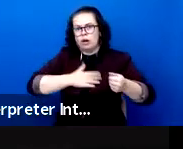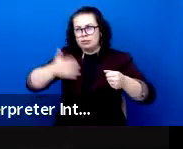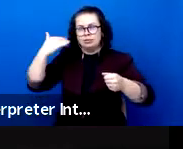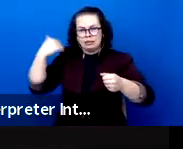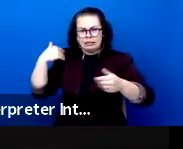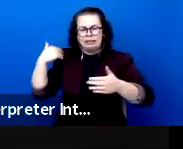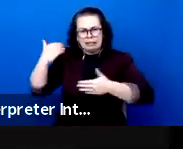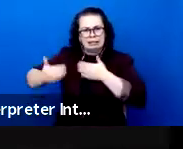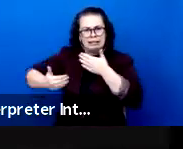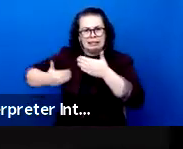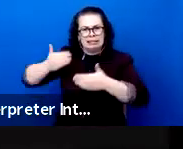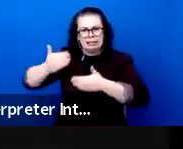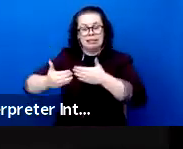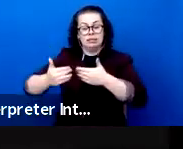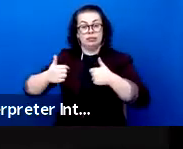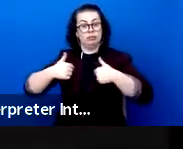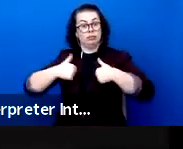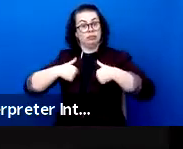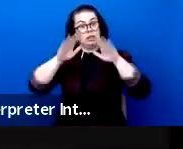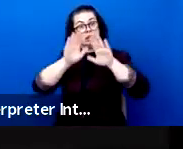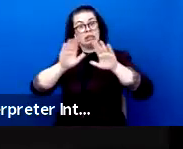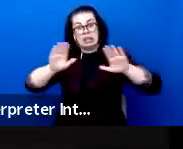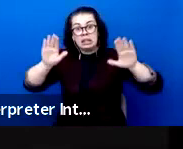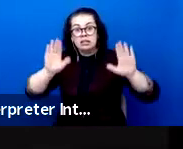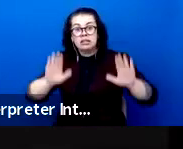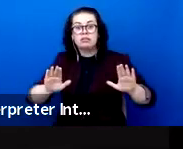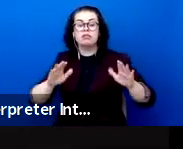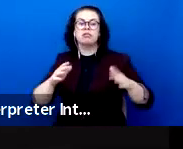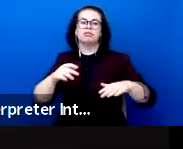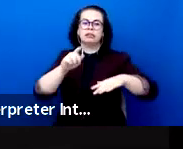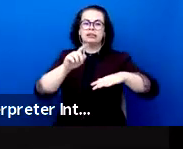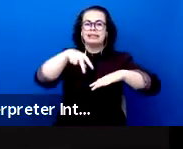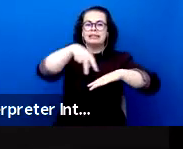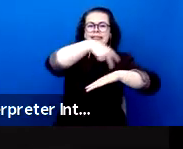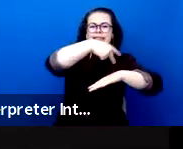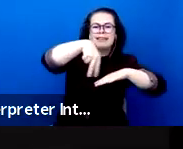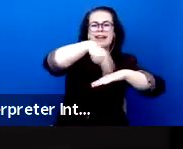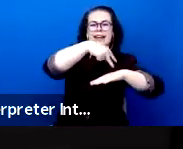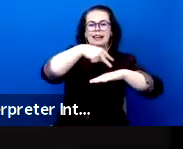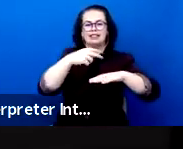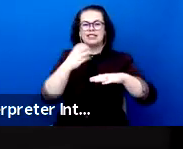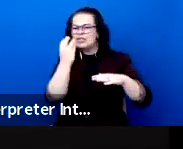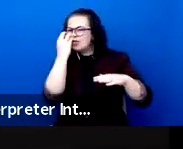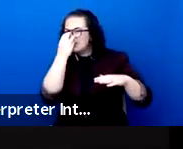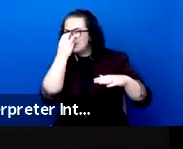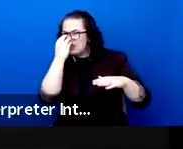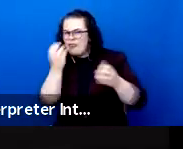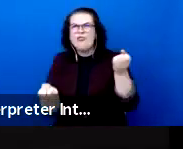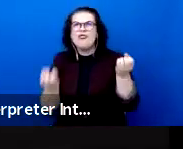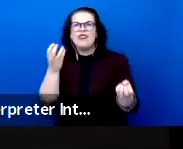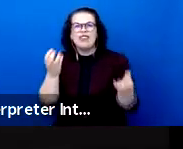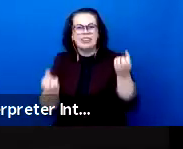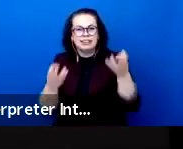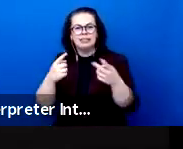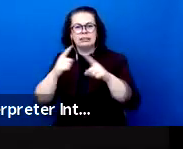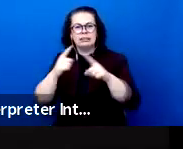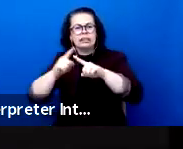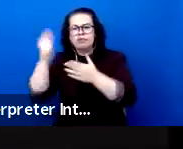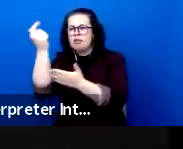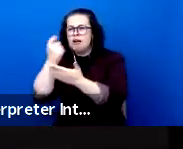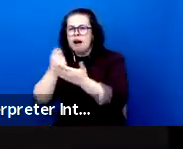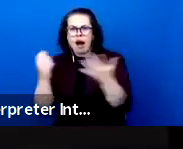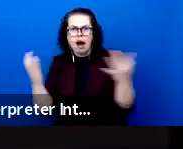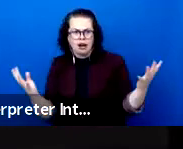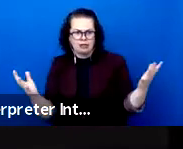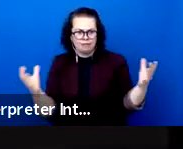theatre, dance, circus arts and all the new forms that arise from them, wherever we are in Europe,